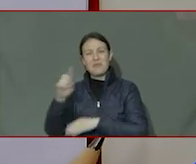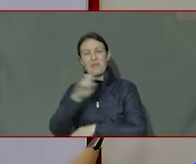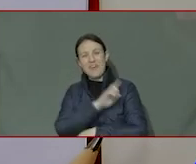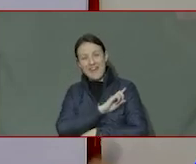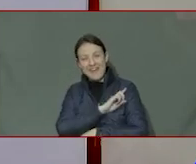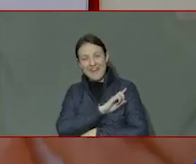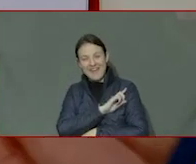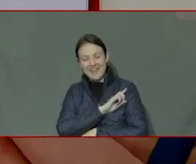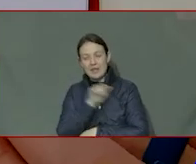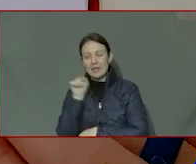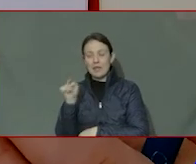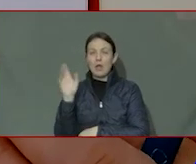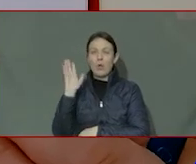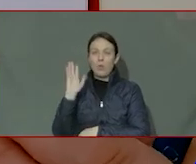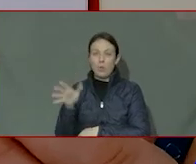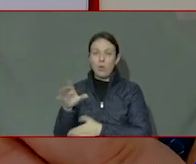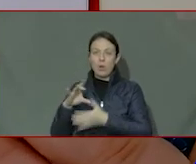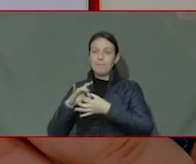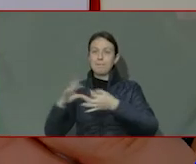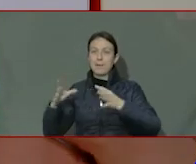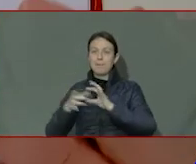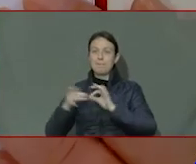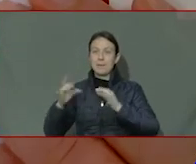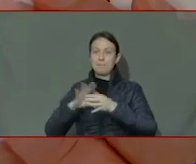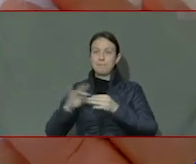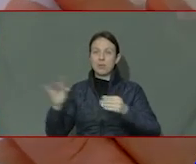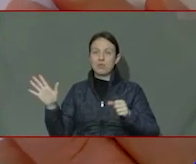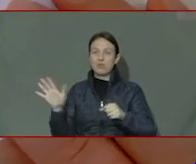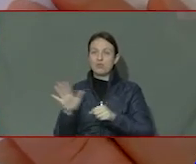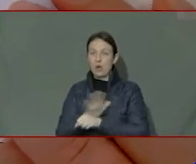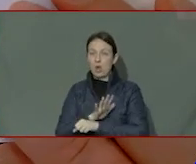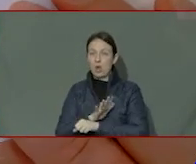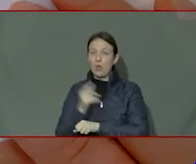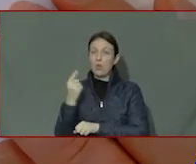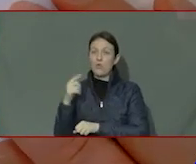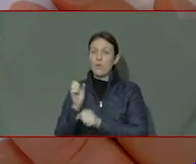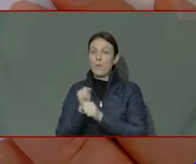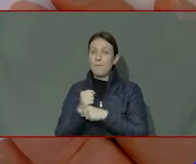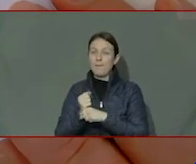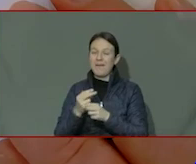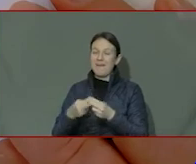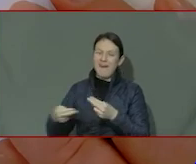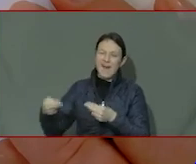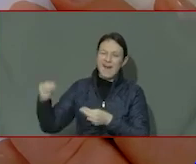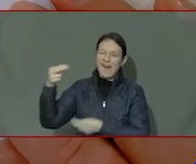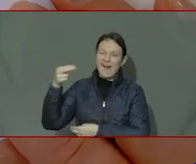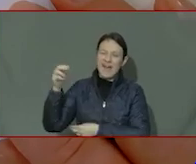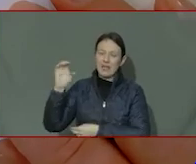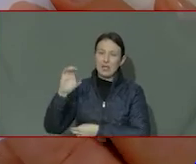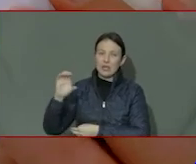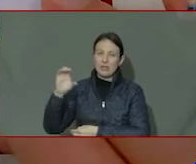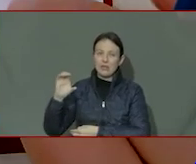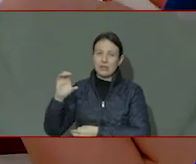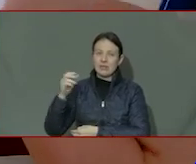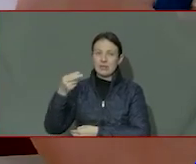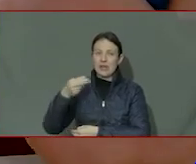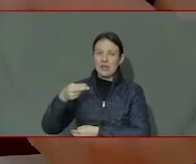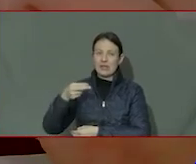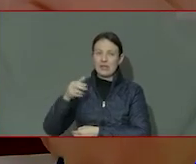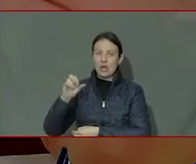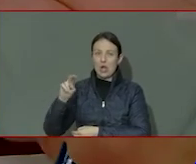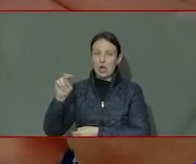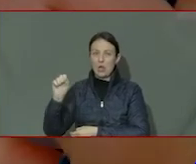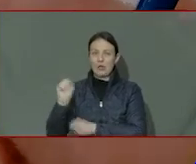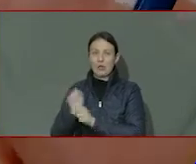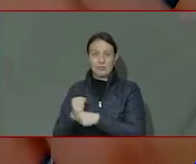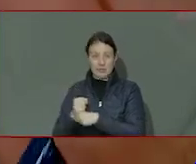will dissociate completely to form a high concentration of hydroxide ions in solution.